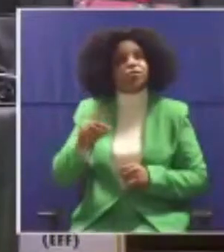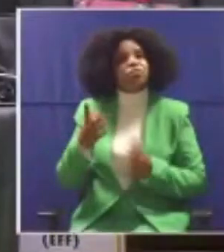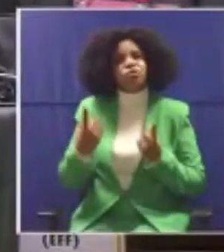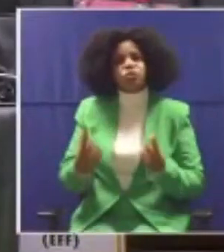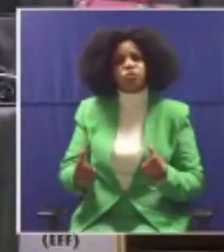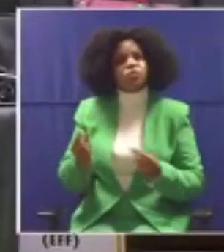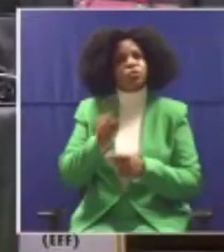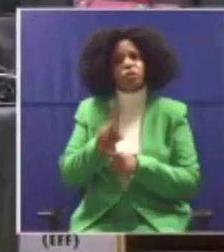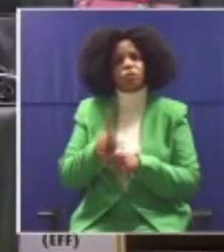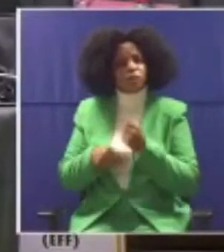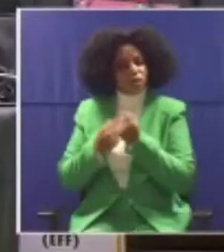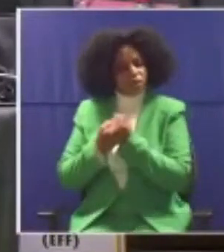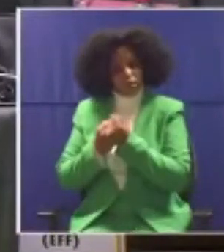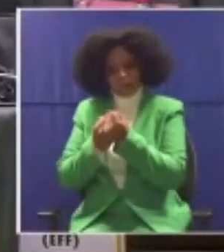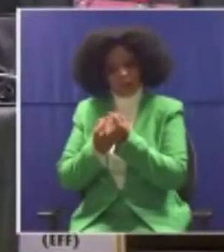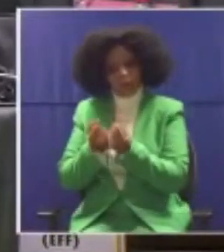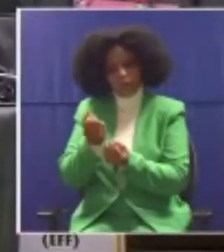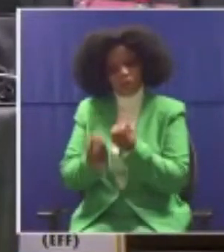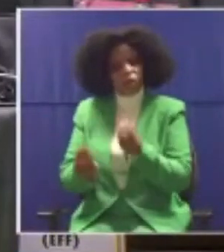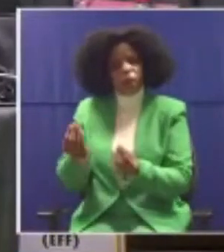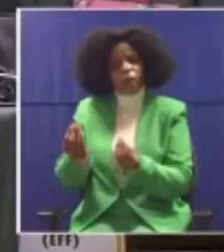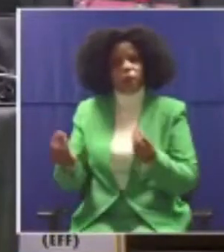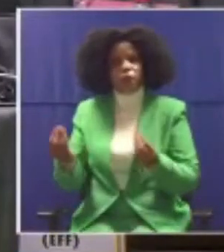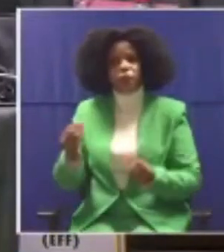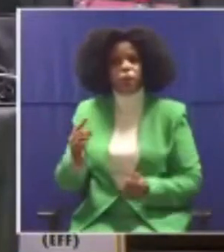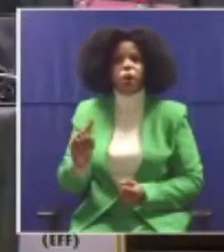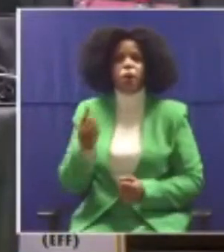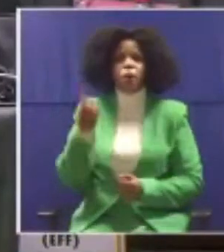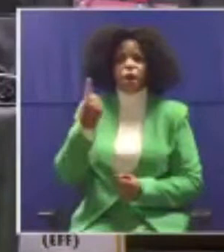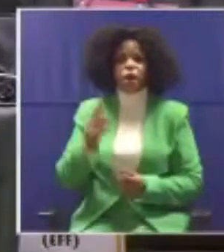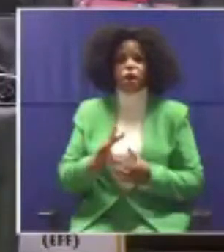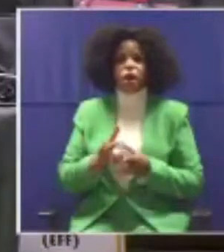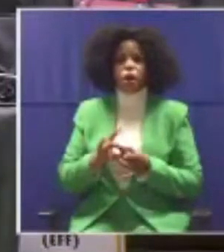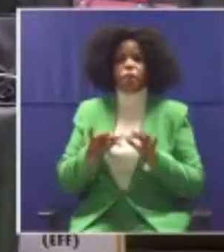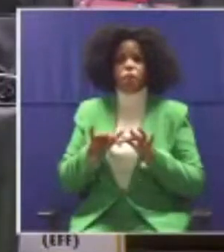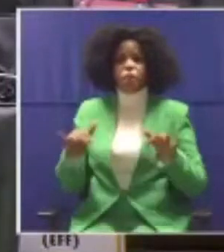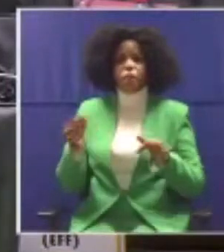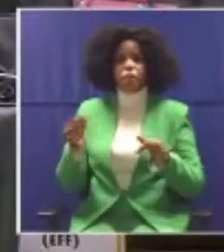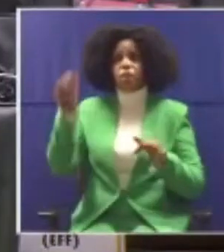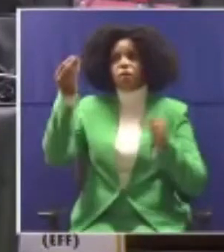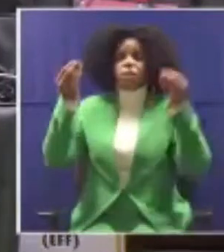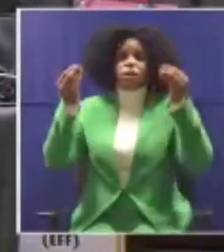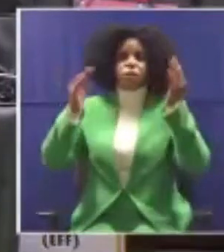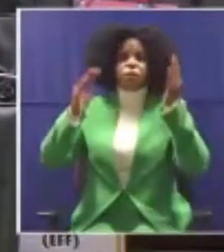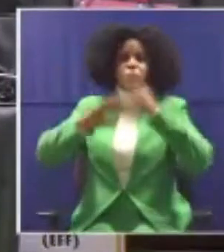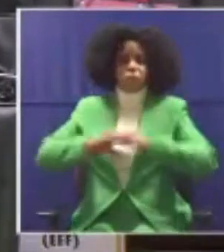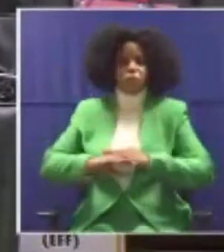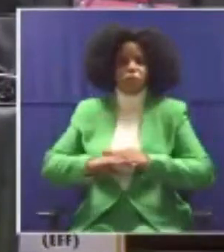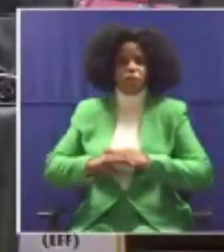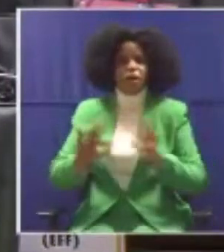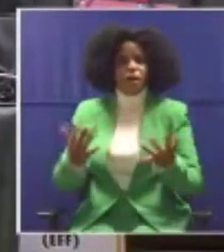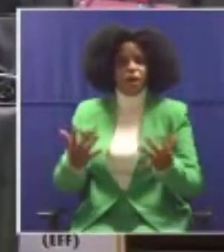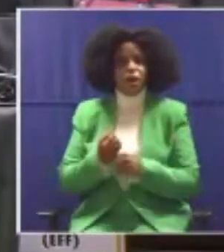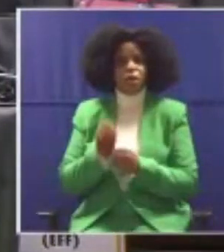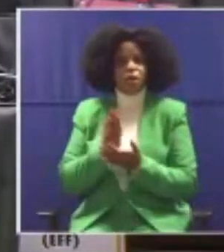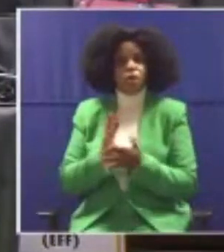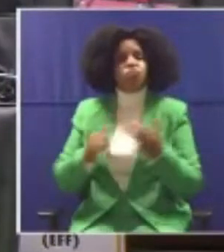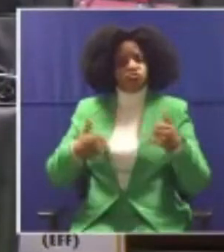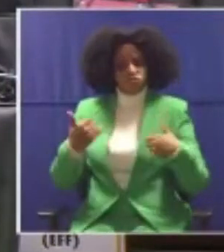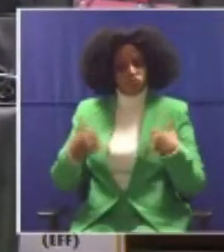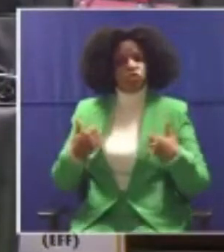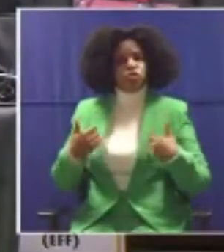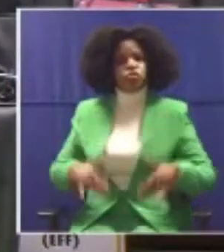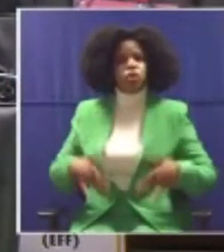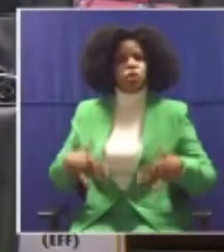child-headed households to empower them with the opportunity like other children to enjoy a fulfilling life and a stable family